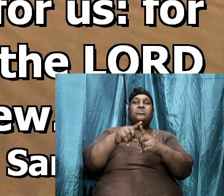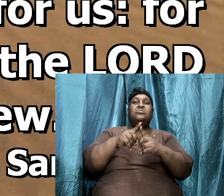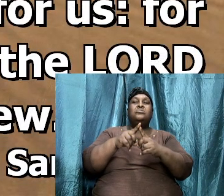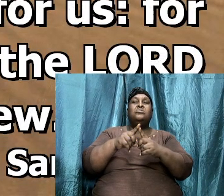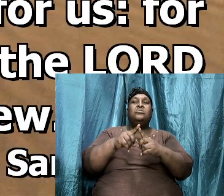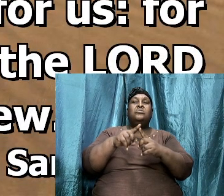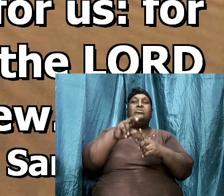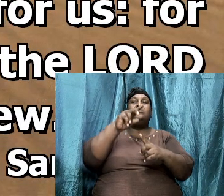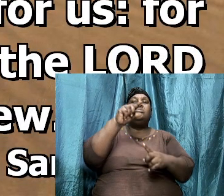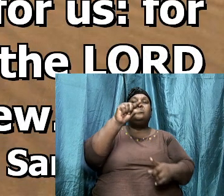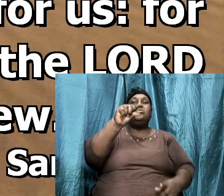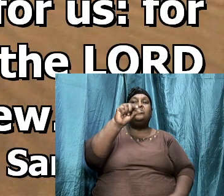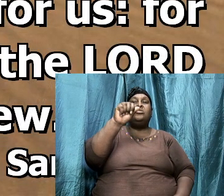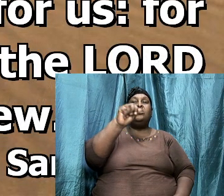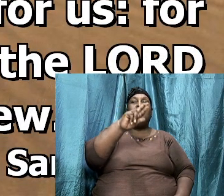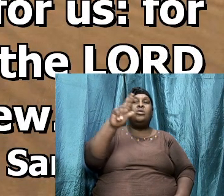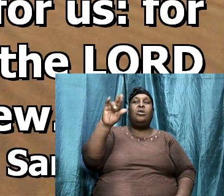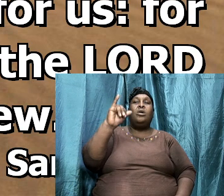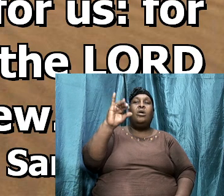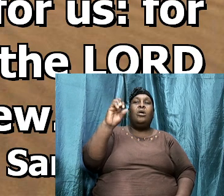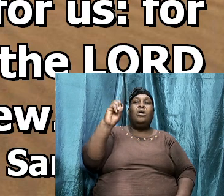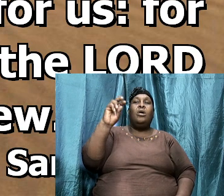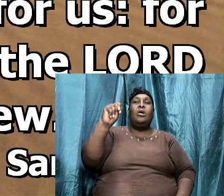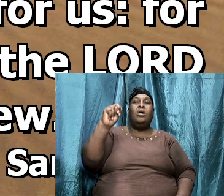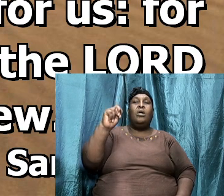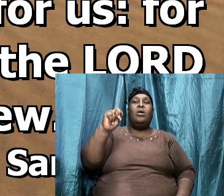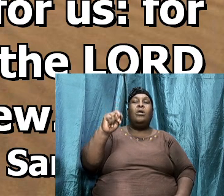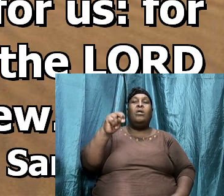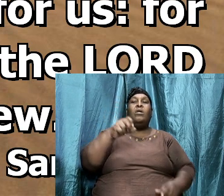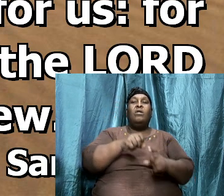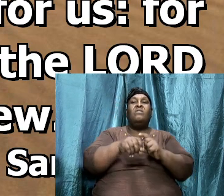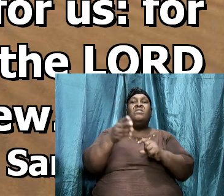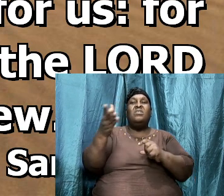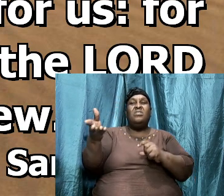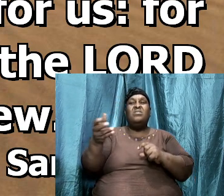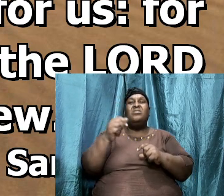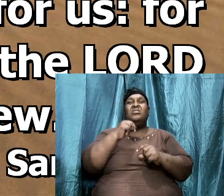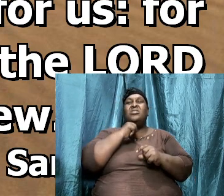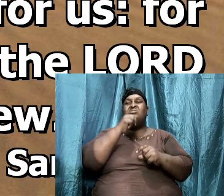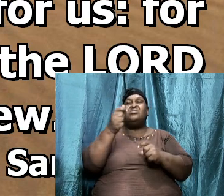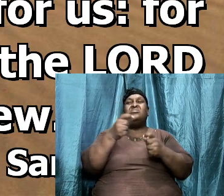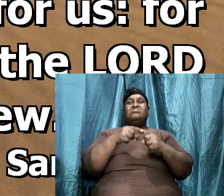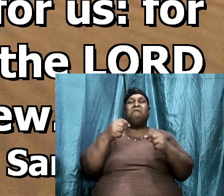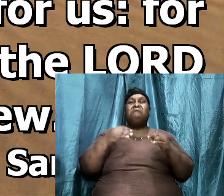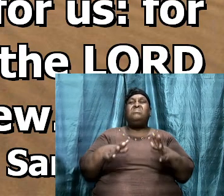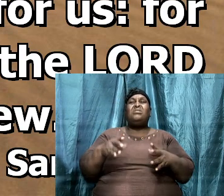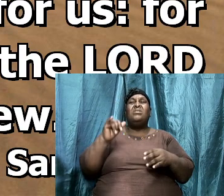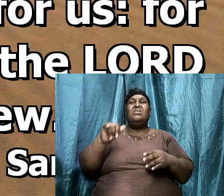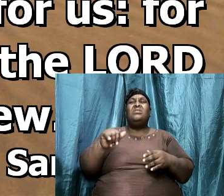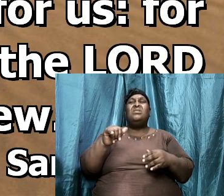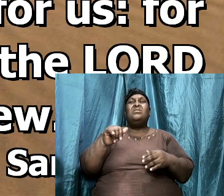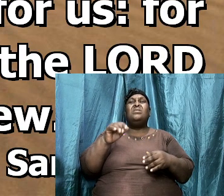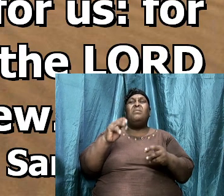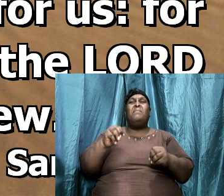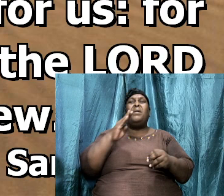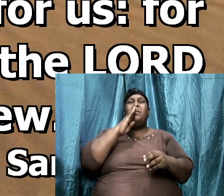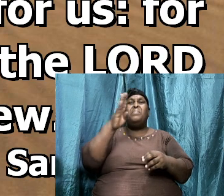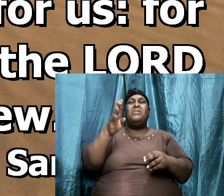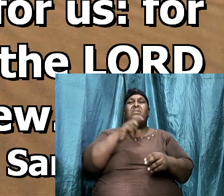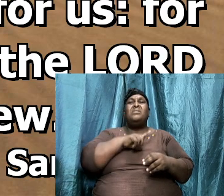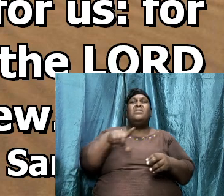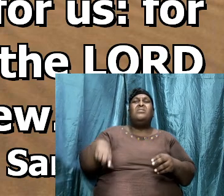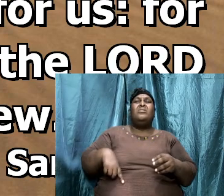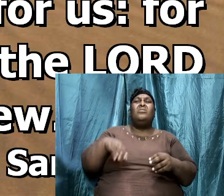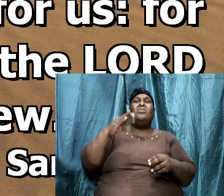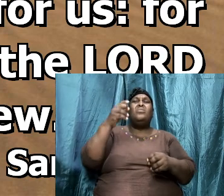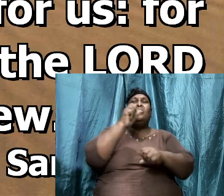garrison of these uncircumcised it may be that the Lord will work